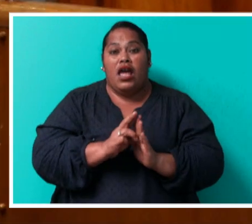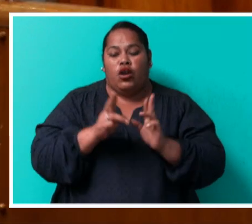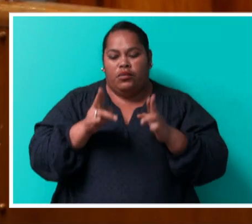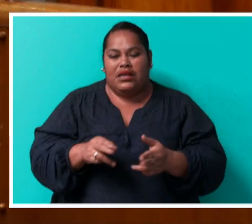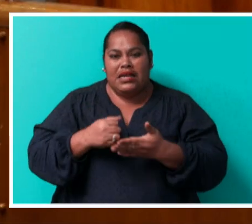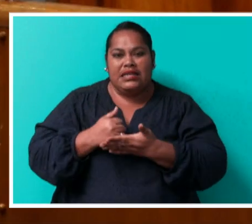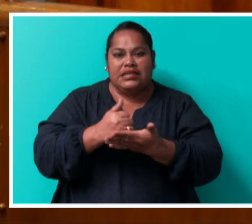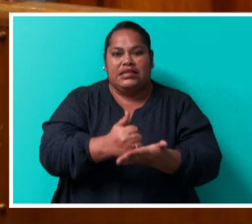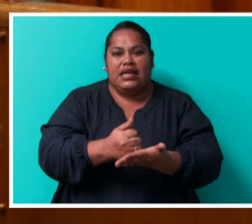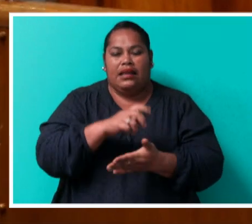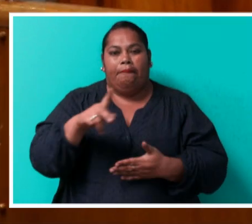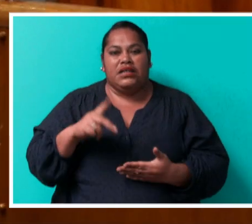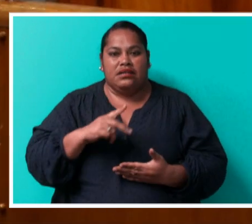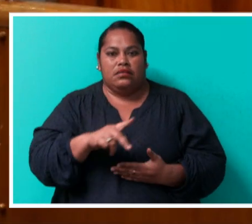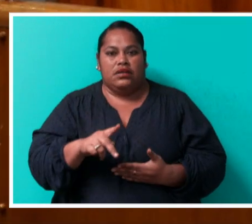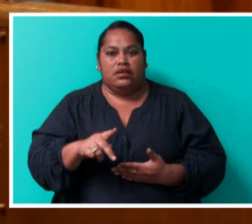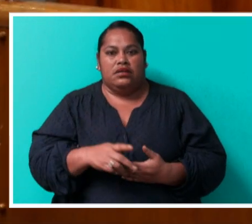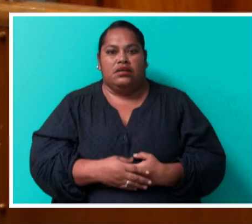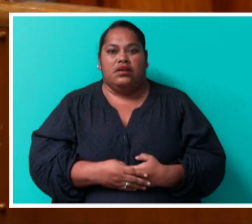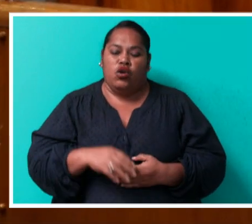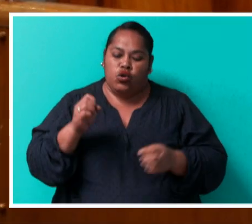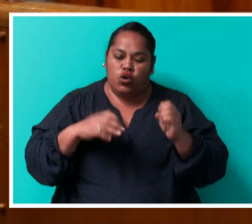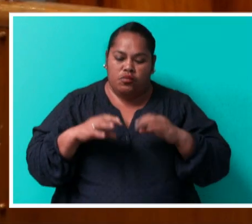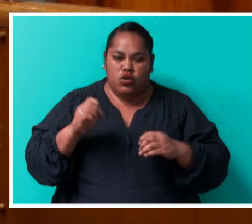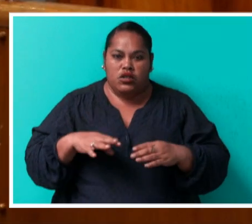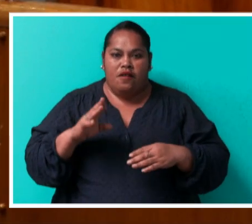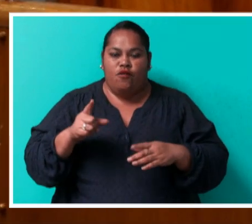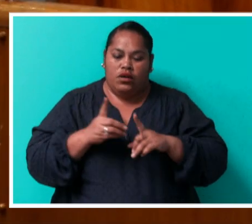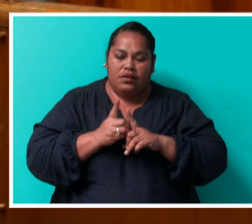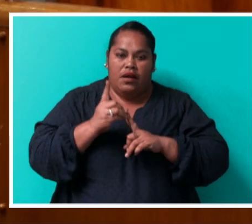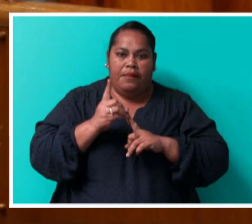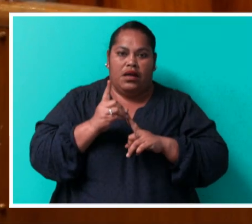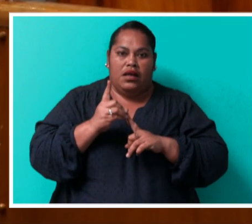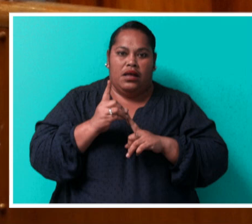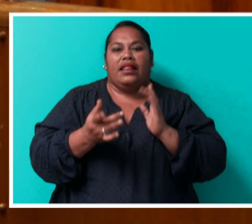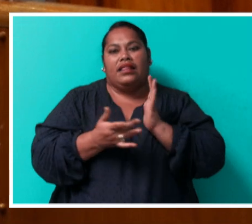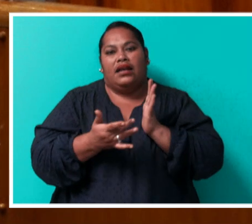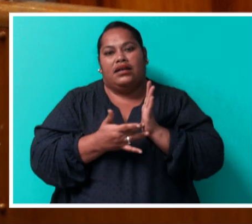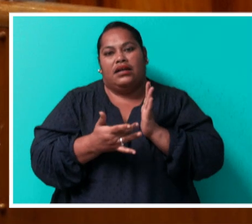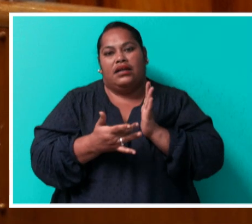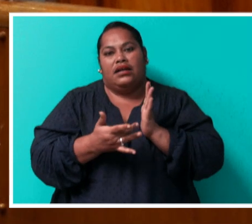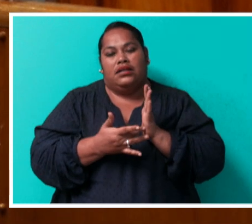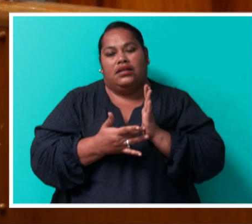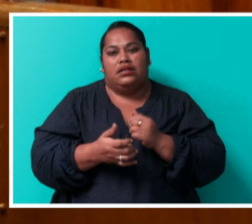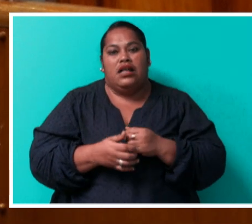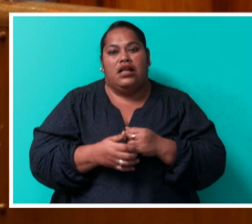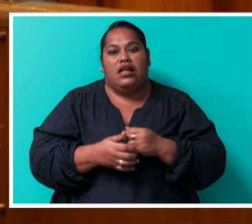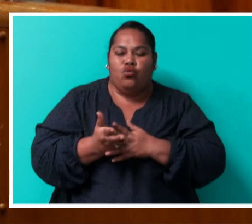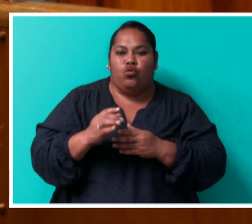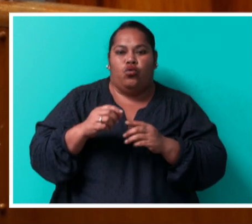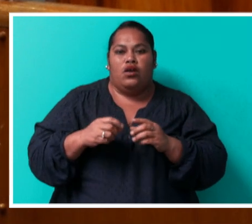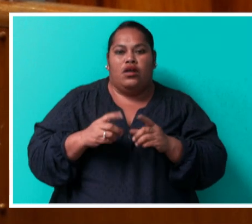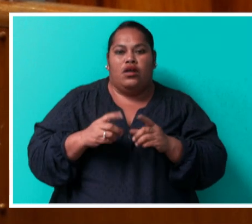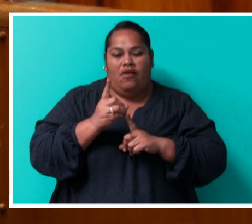the Pacific, contributions in human resource development, and technical cooperation through its development